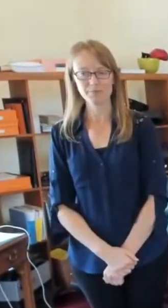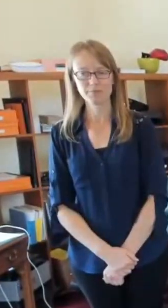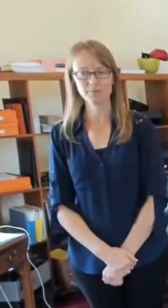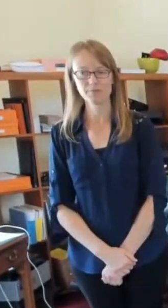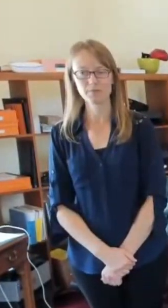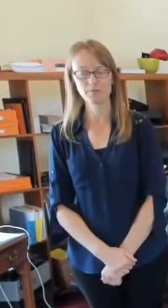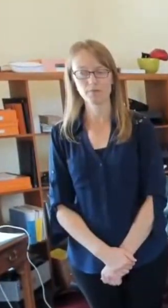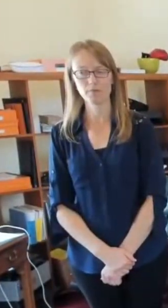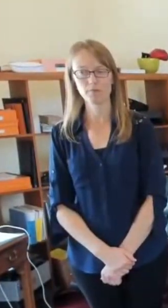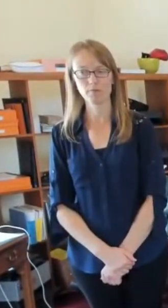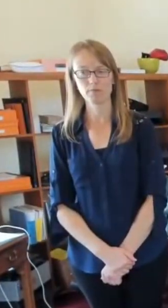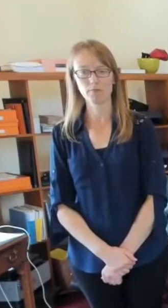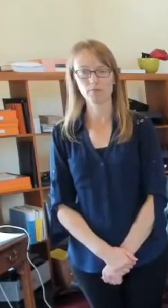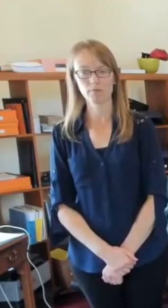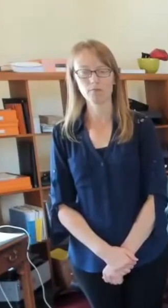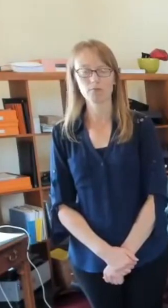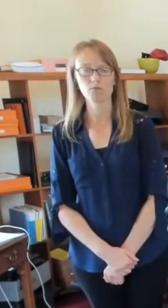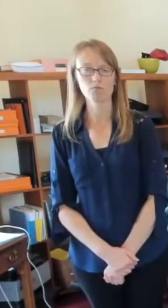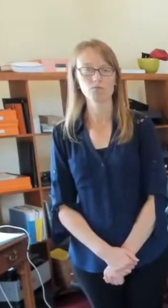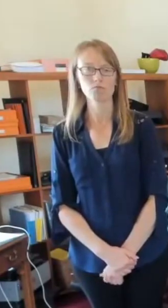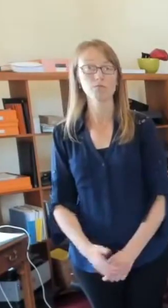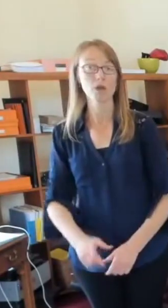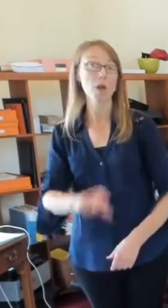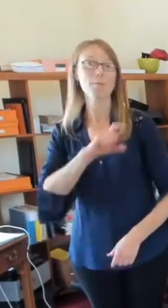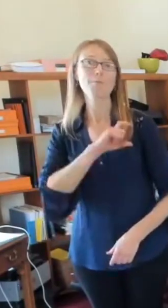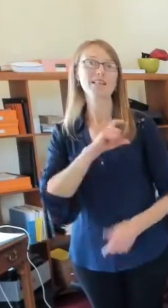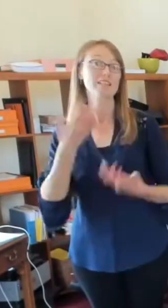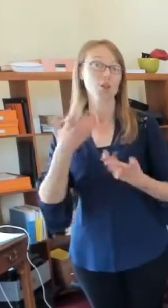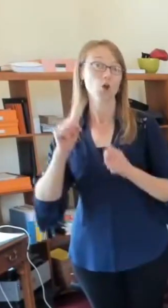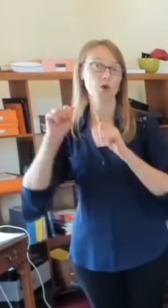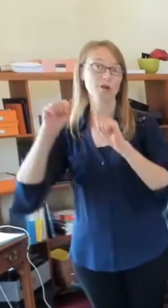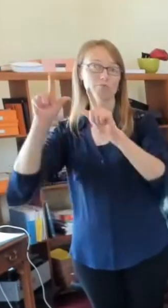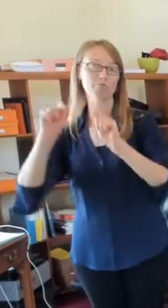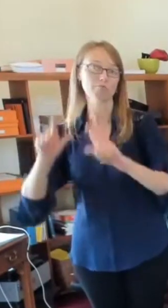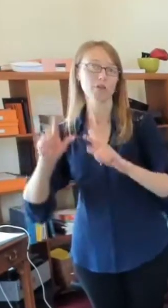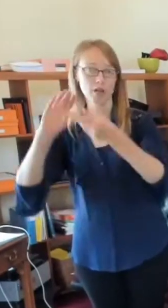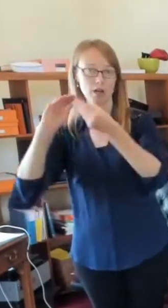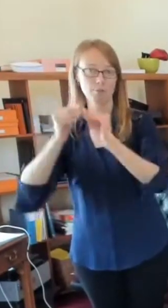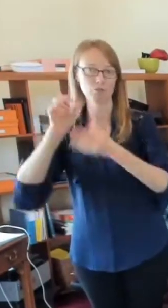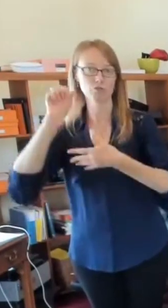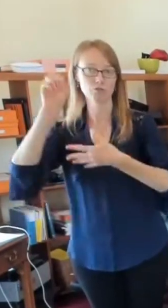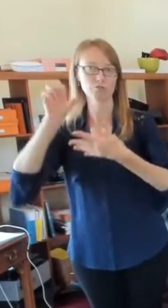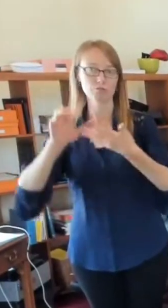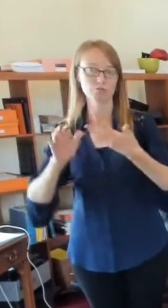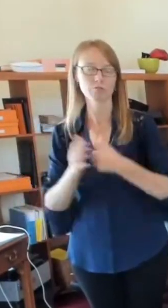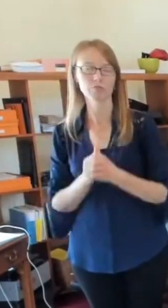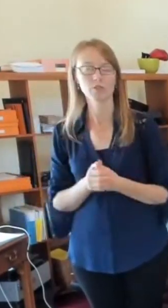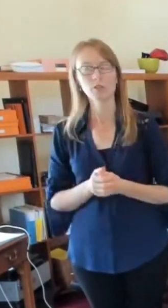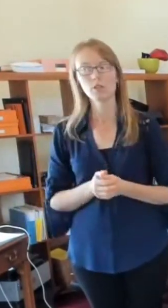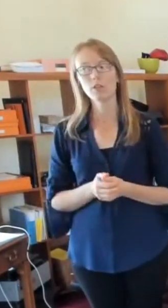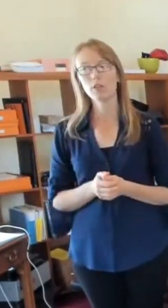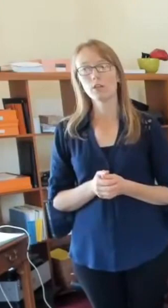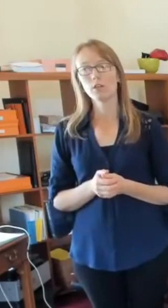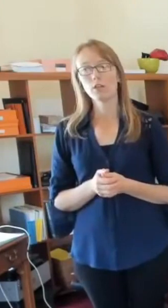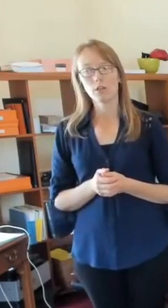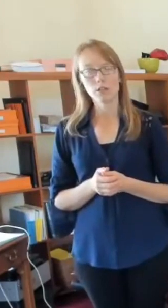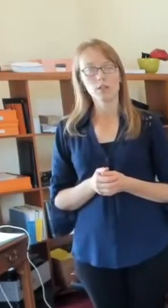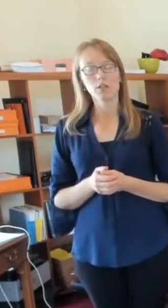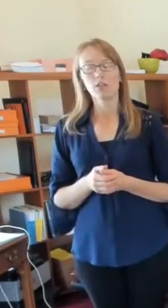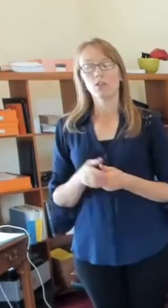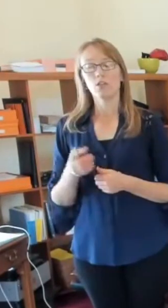and the police have put these numbers out, but I'll just highlight them for you. We had, in addition to the structural